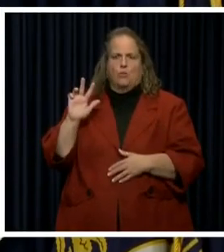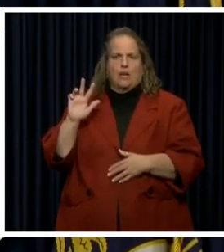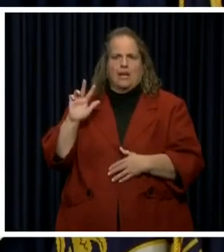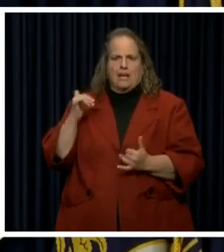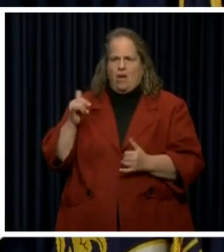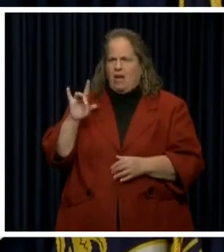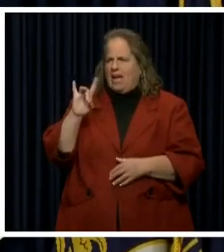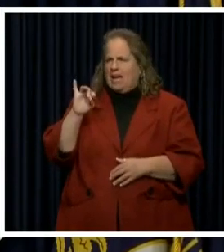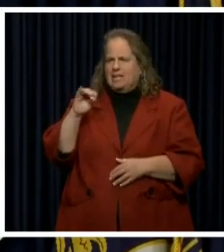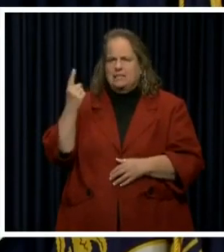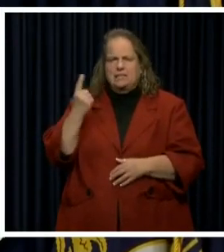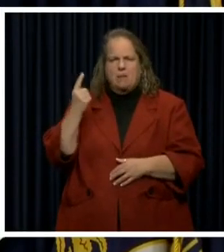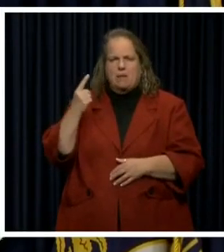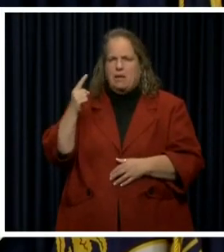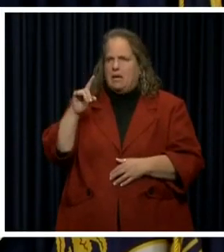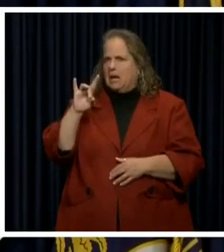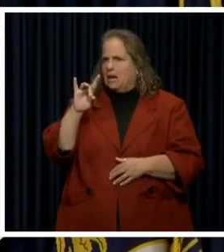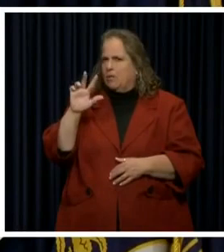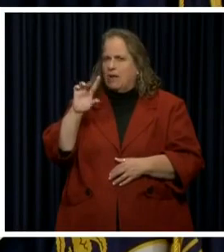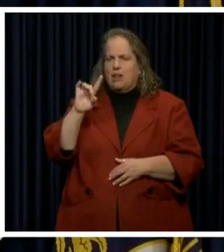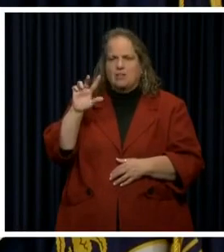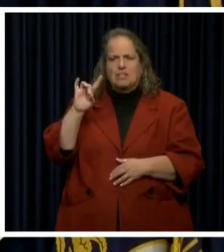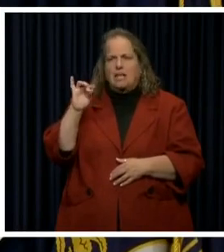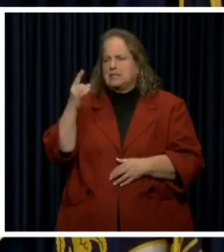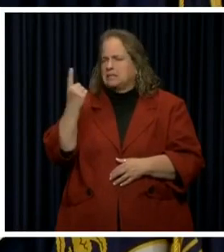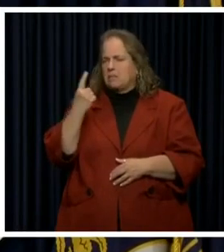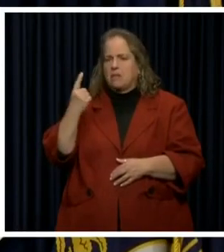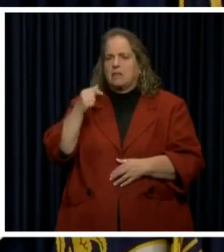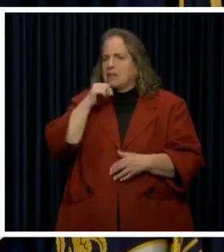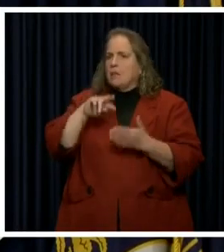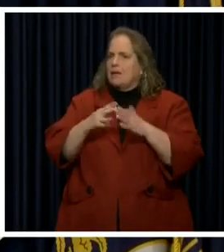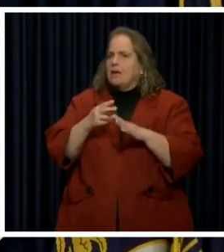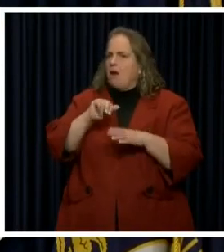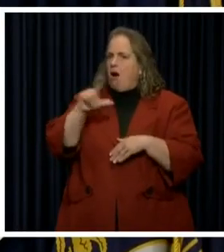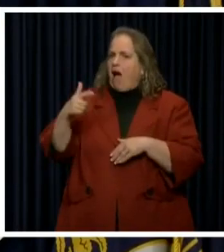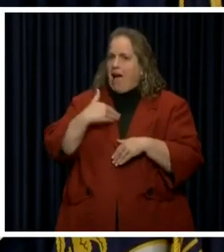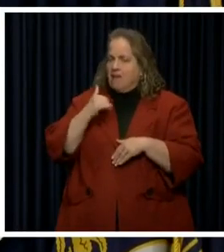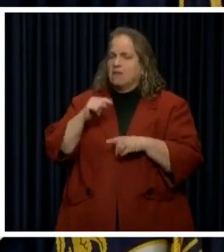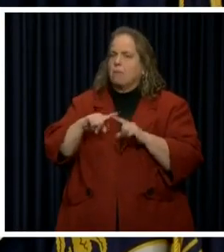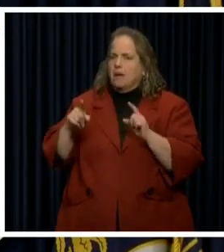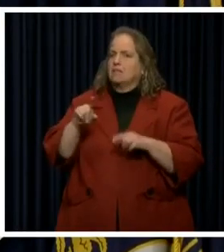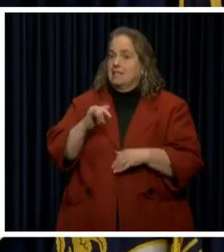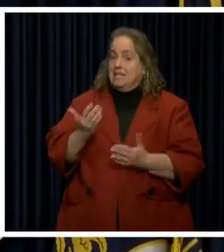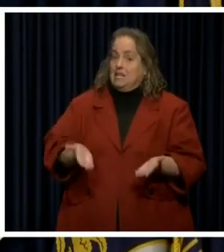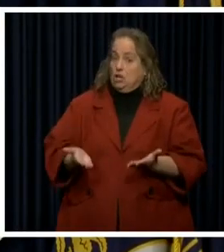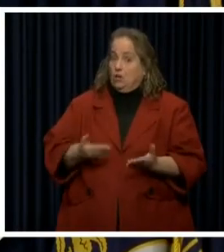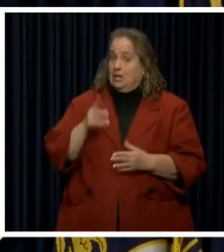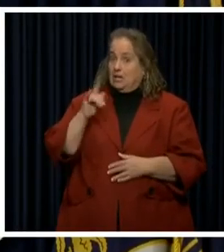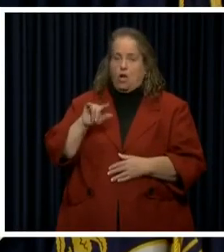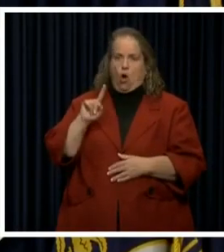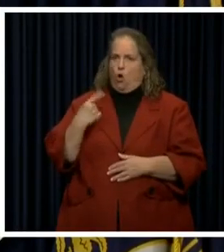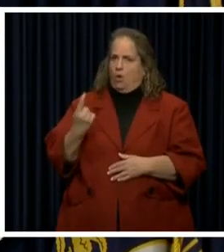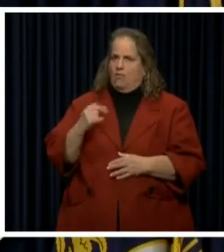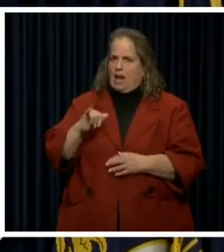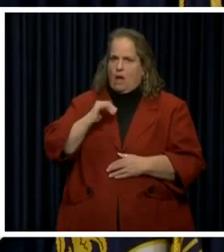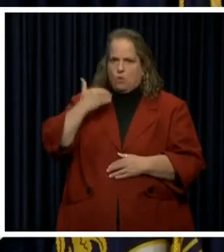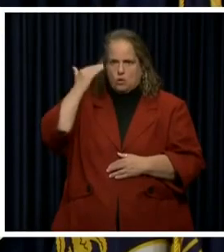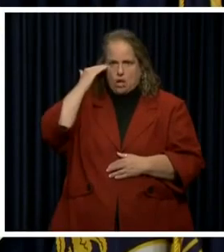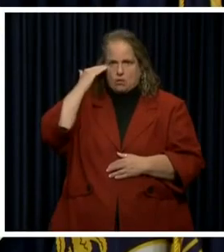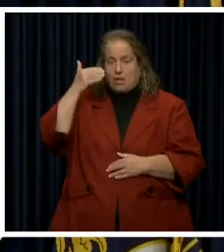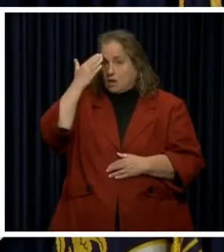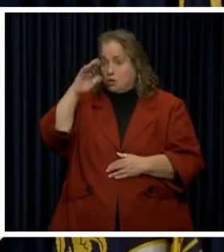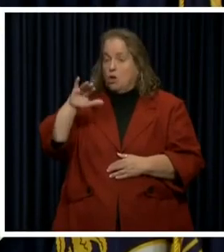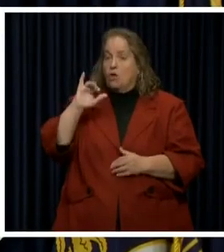at, 80-something. It doesn't mean that many have it. But this is the only one to our knowledge right now. I don't know if the child in